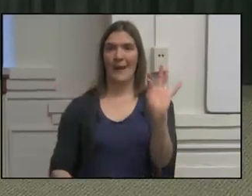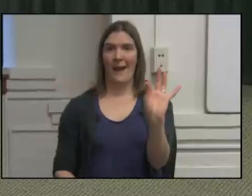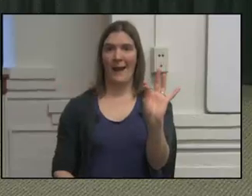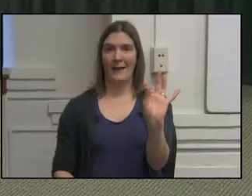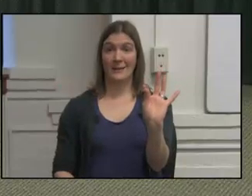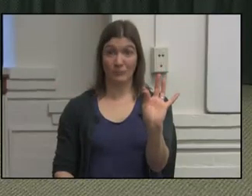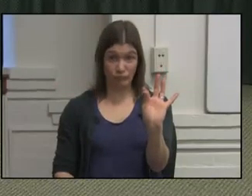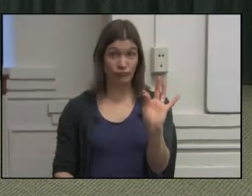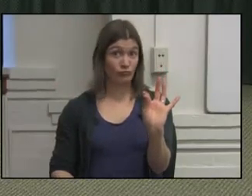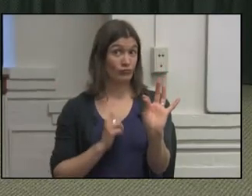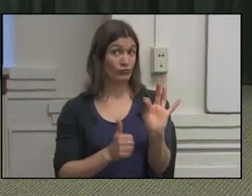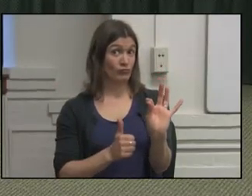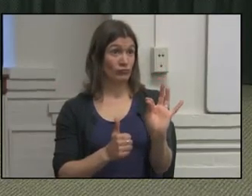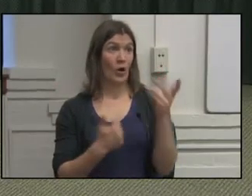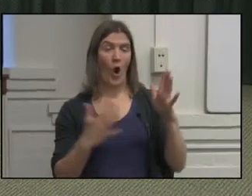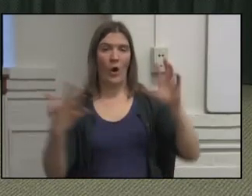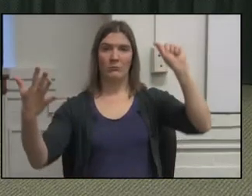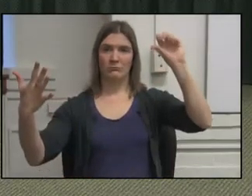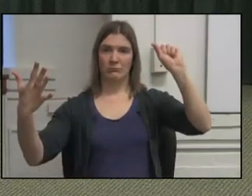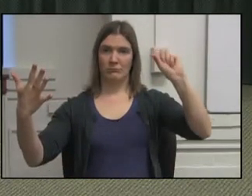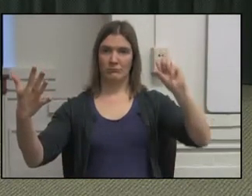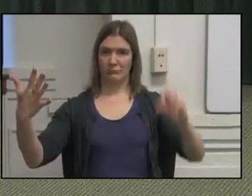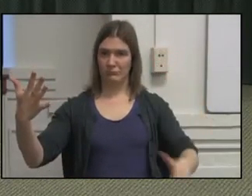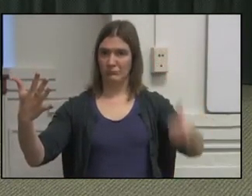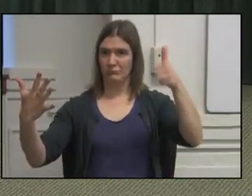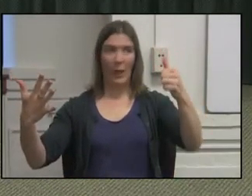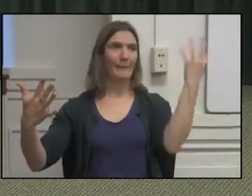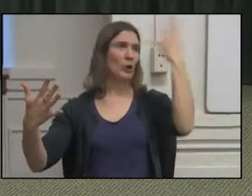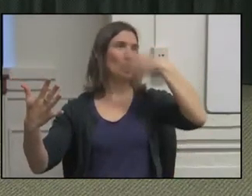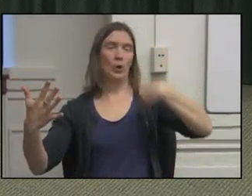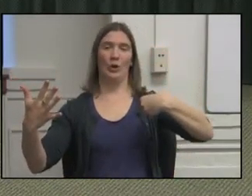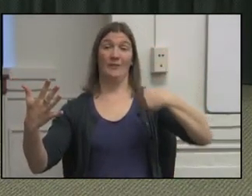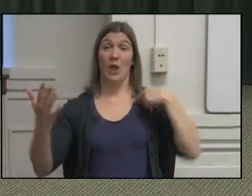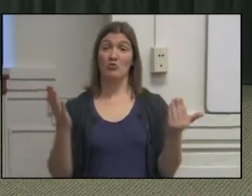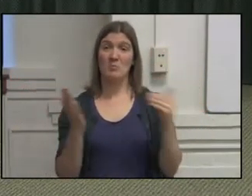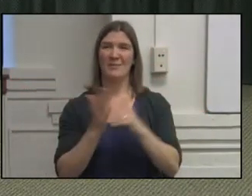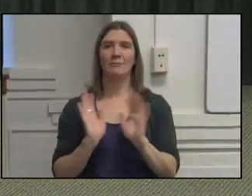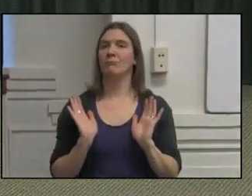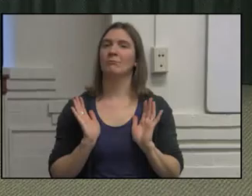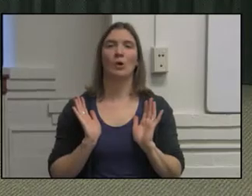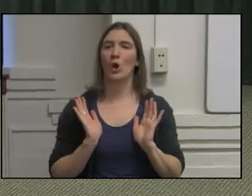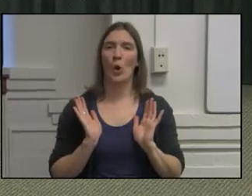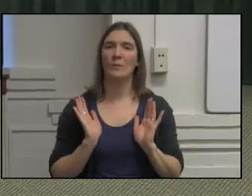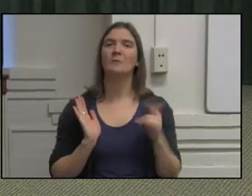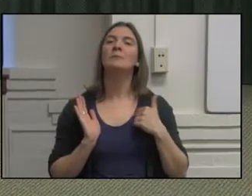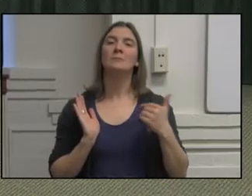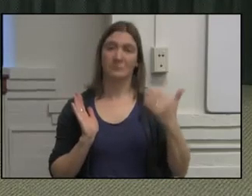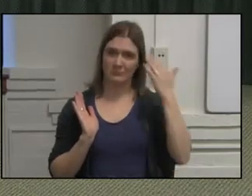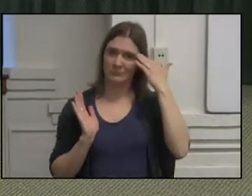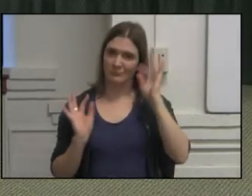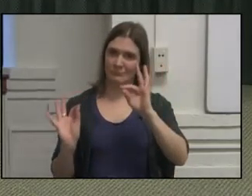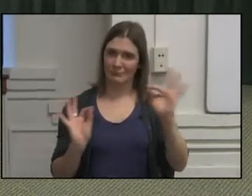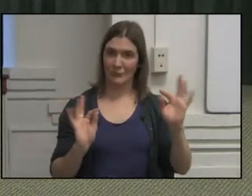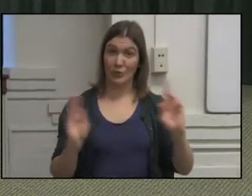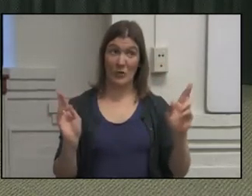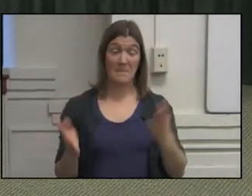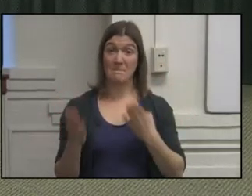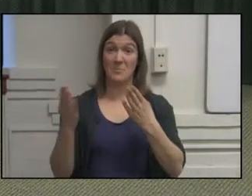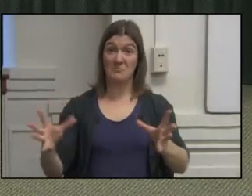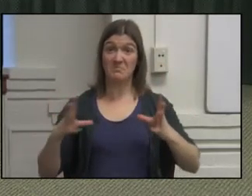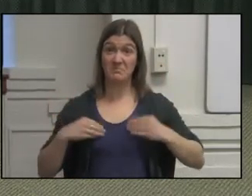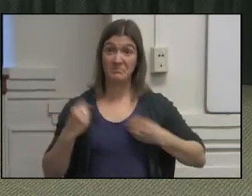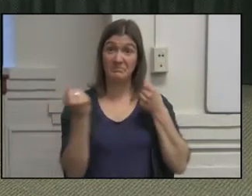Great. Daniel has beautifully recited a motion that I'm not going to repeat, but he move to